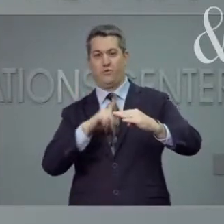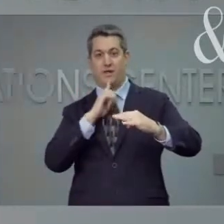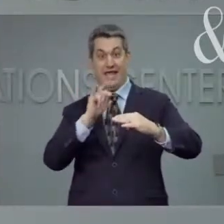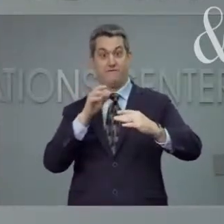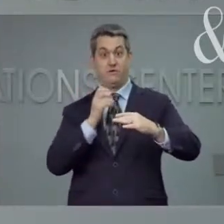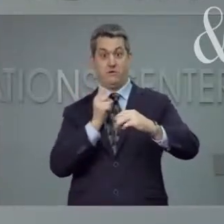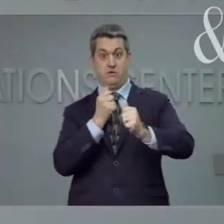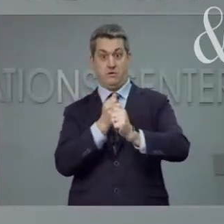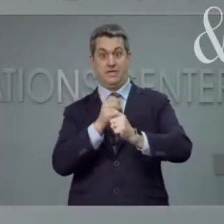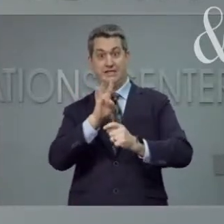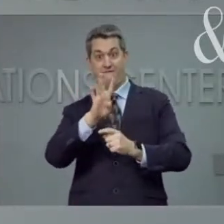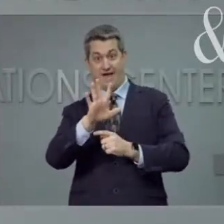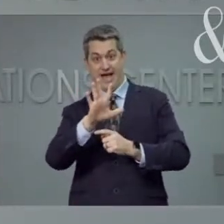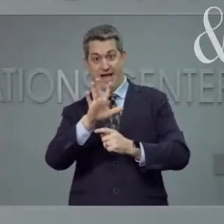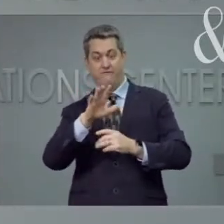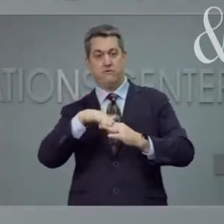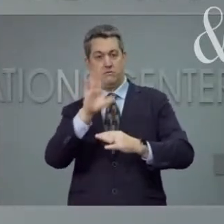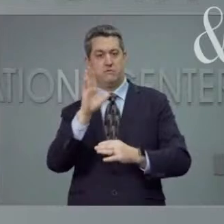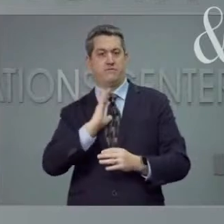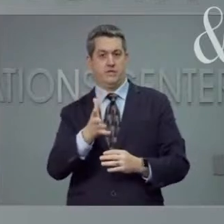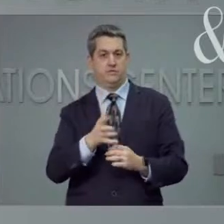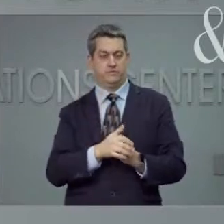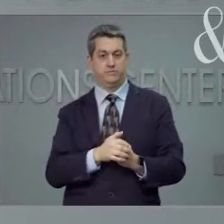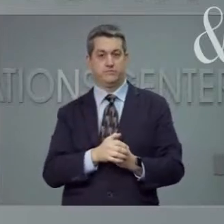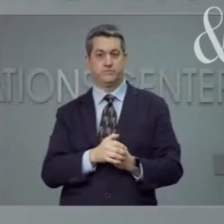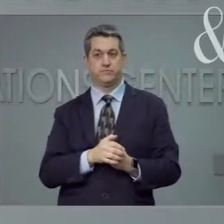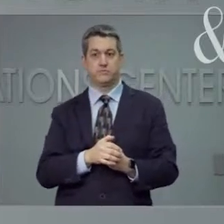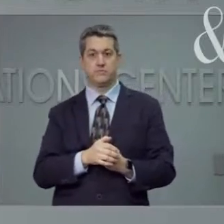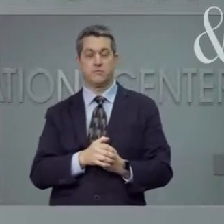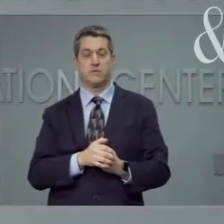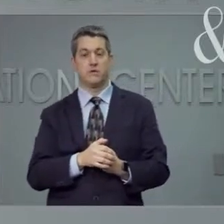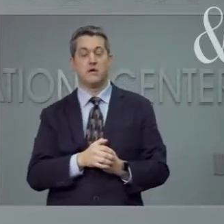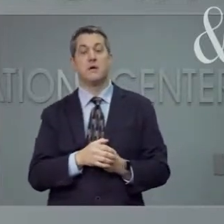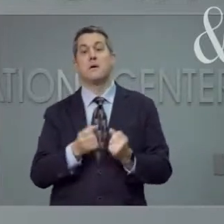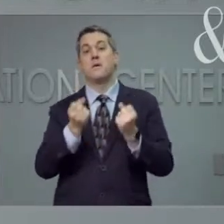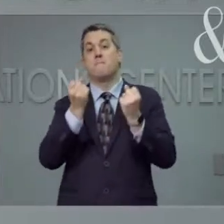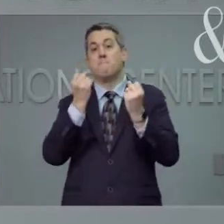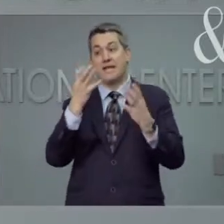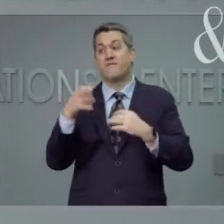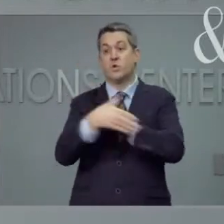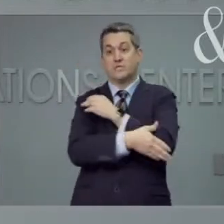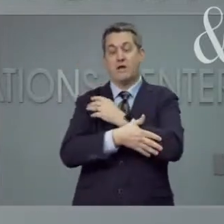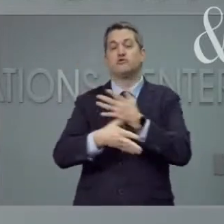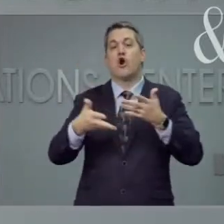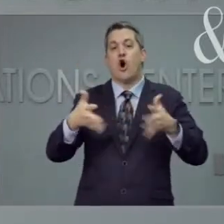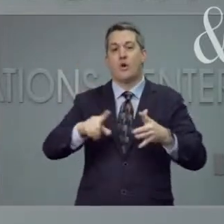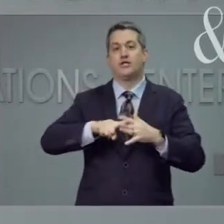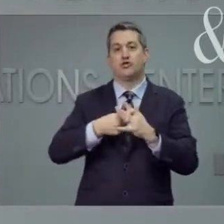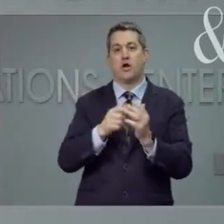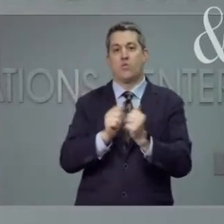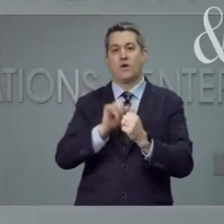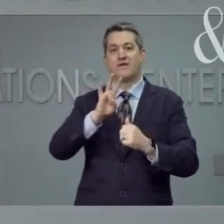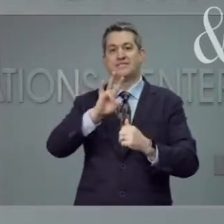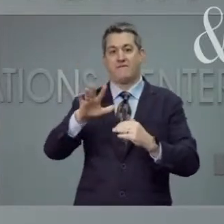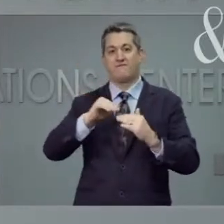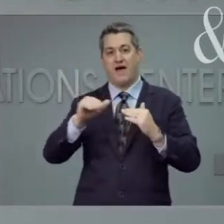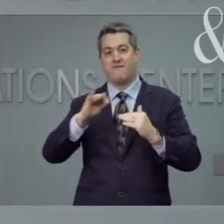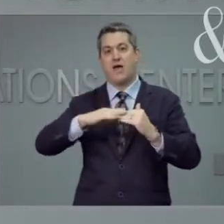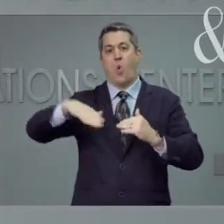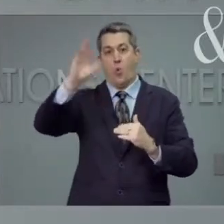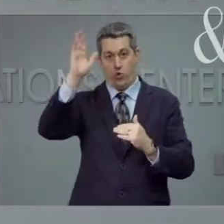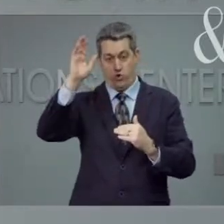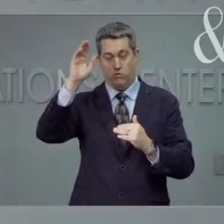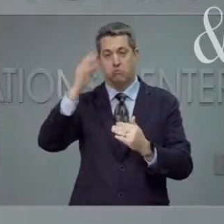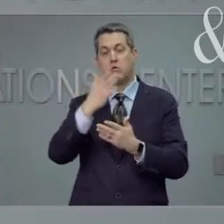are number 2 on the list. A number of the counties have already started on 75 and older. Some of